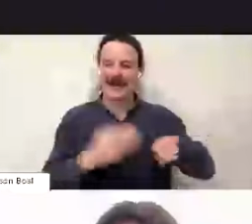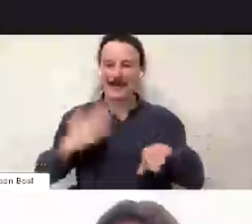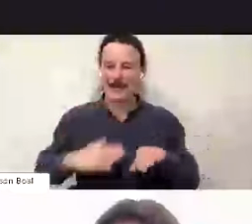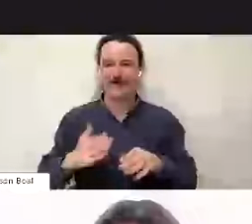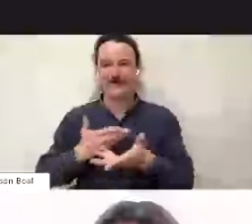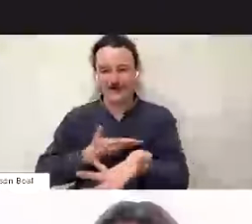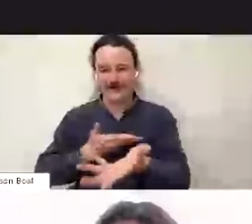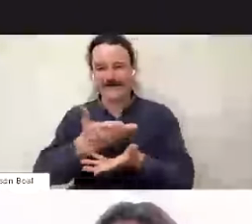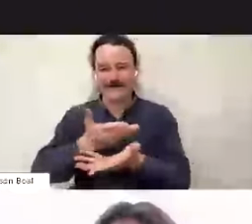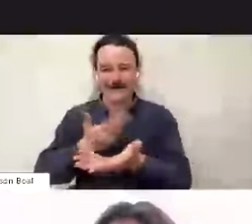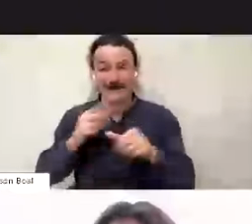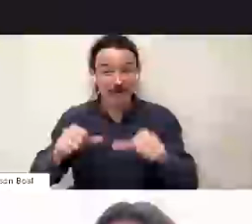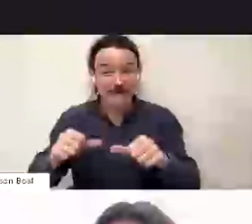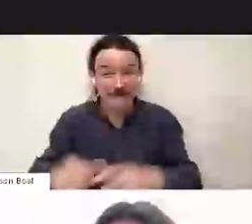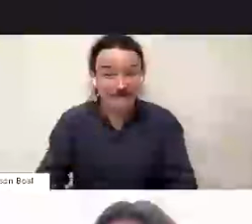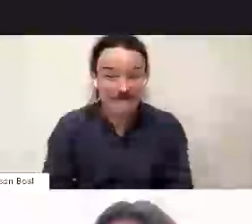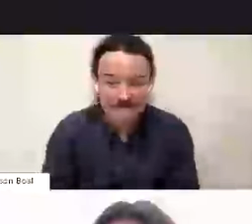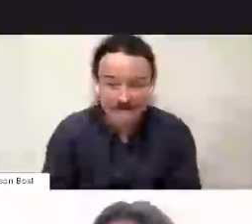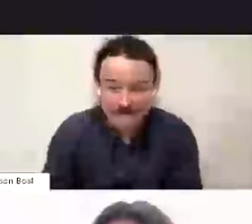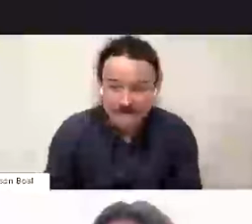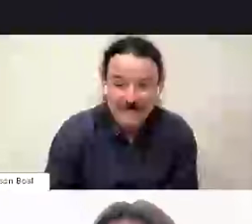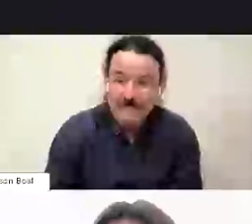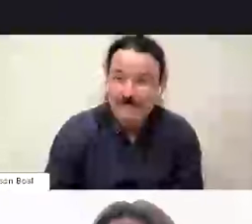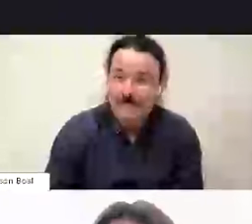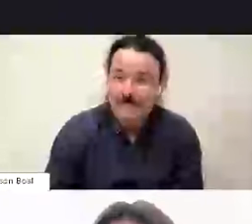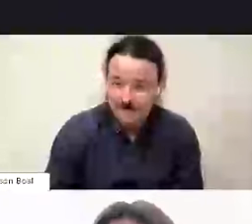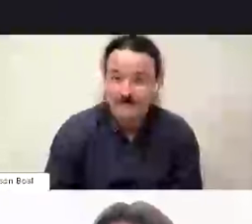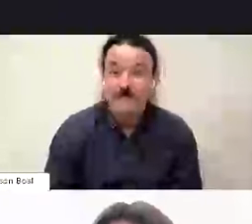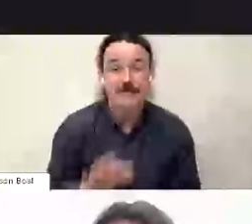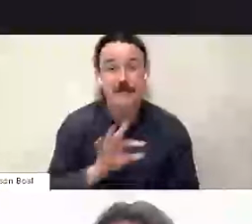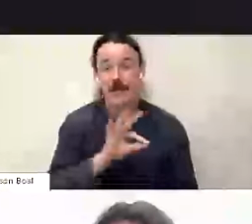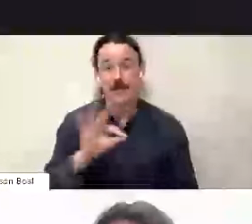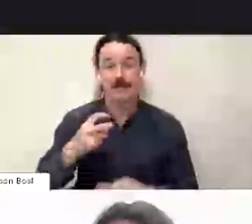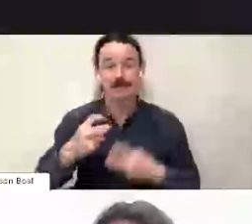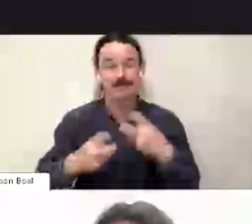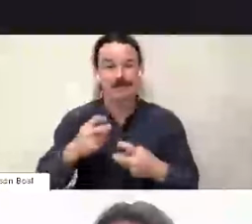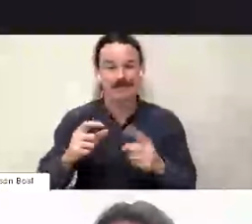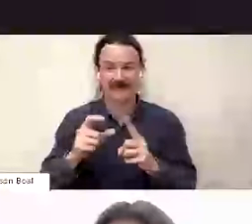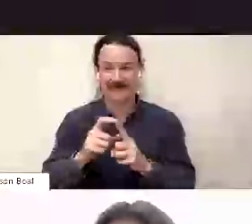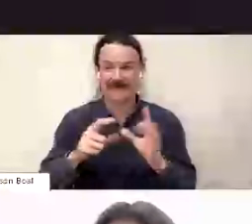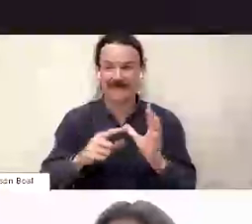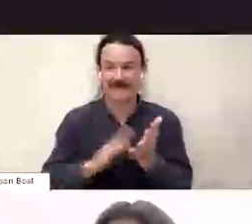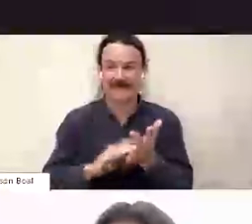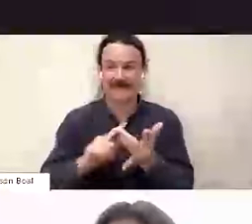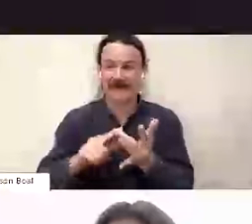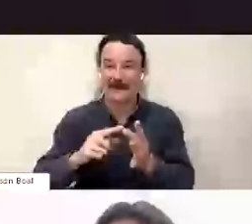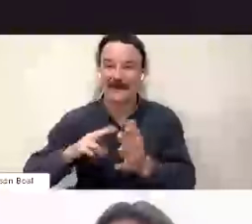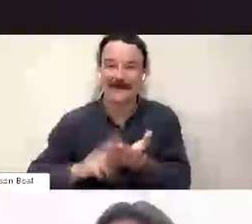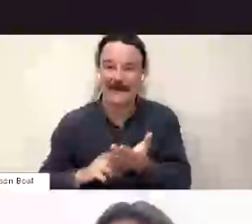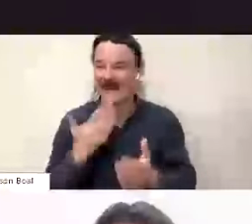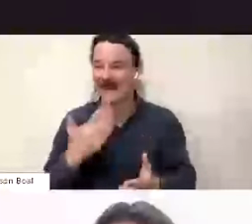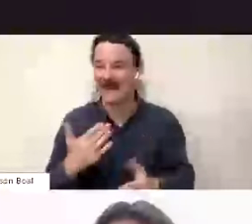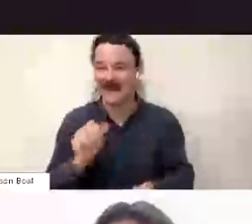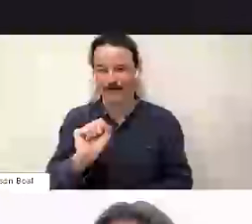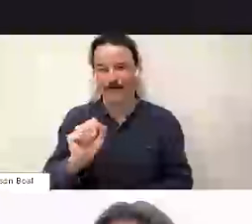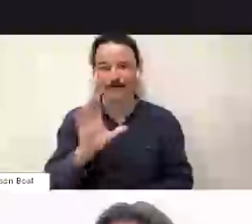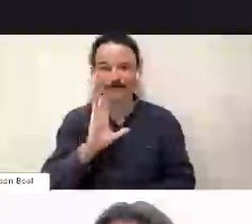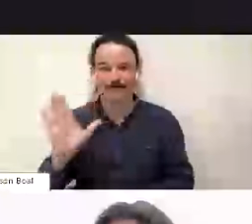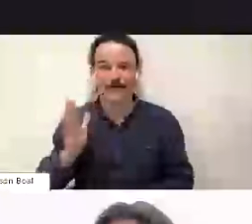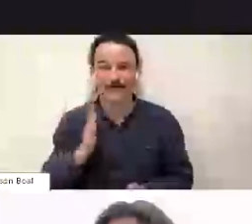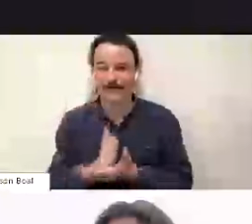right. Not a problem, Damien. Thank you very much for that presentation. It was really, really